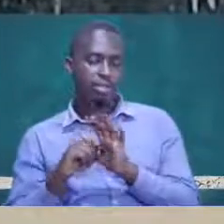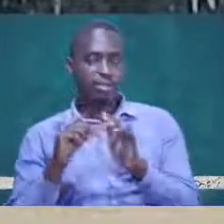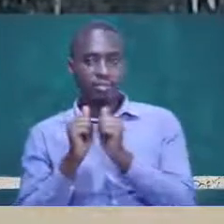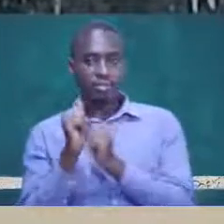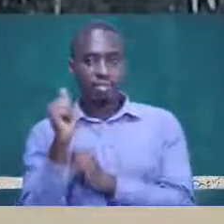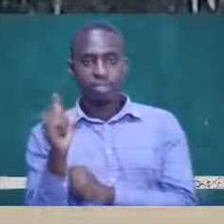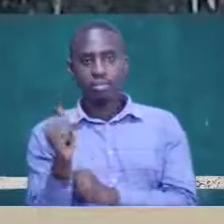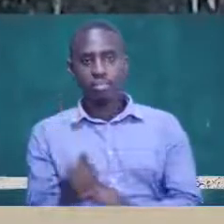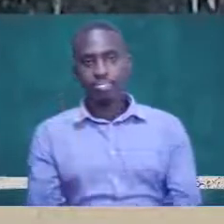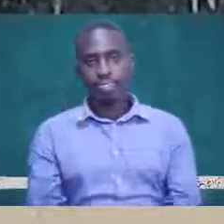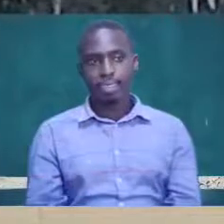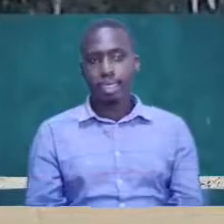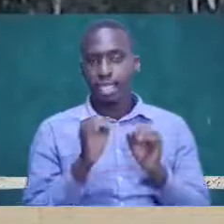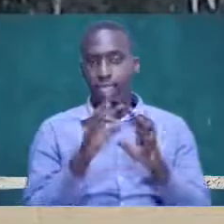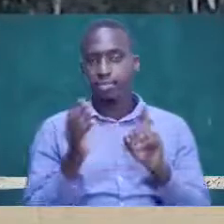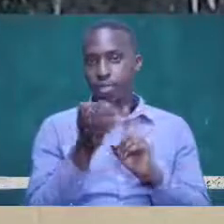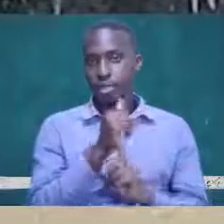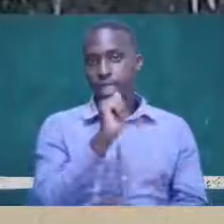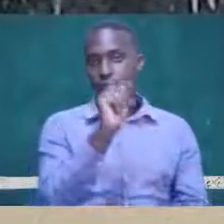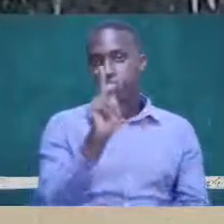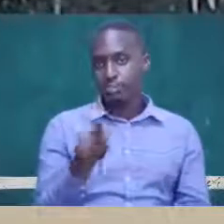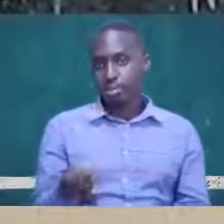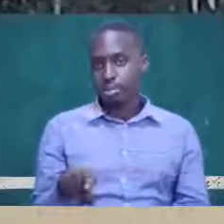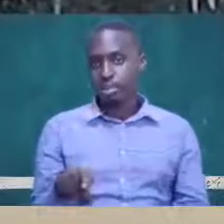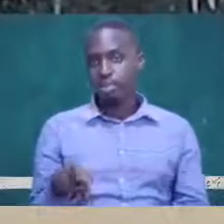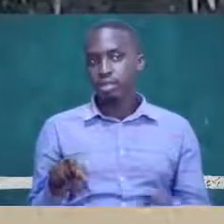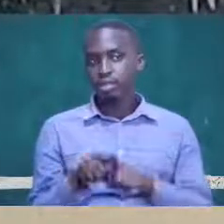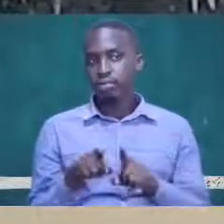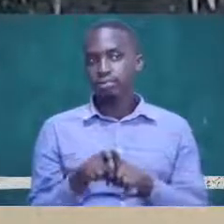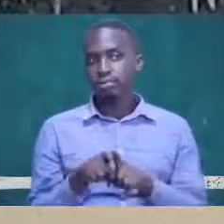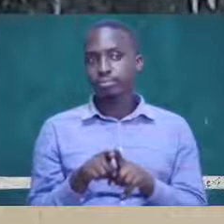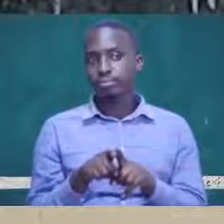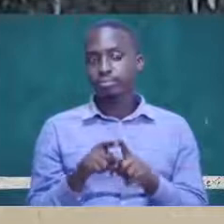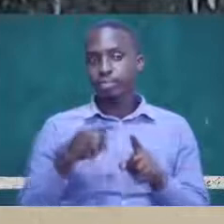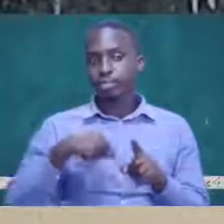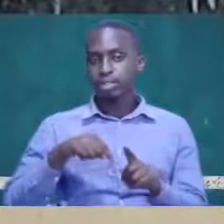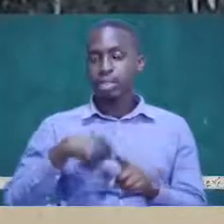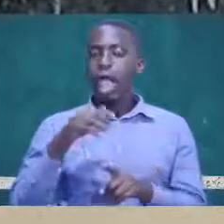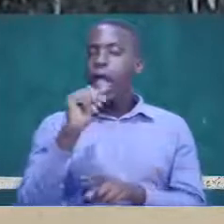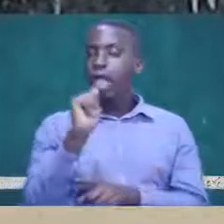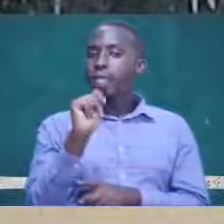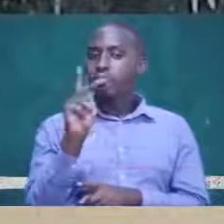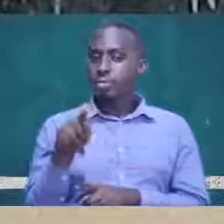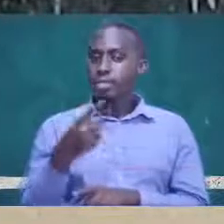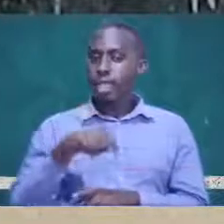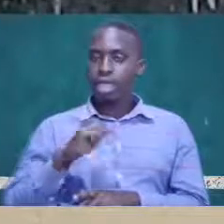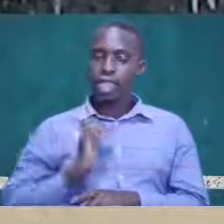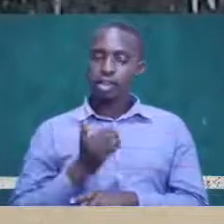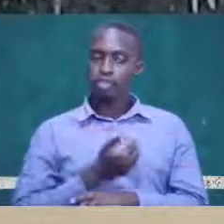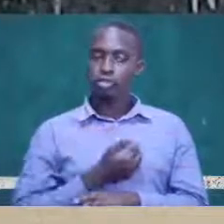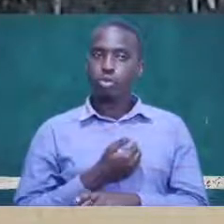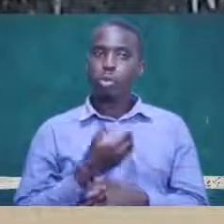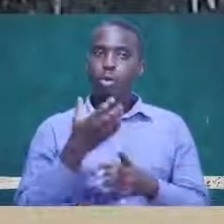15. If you get, it will be average from our accelerator principle,